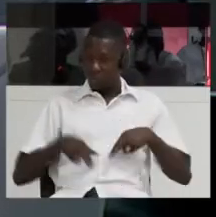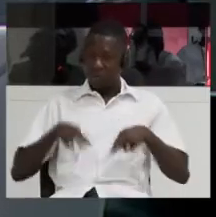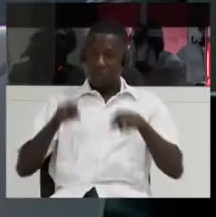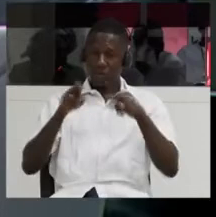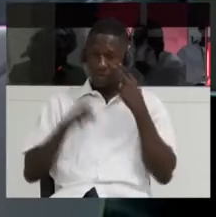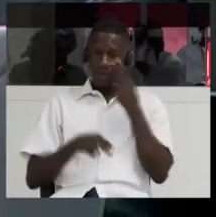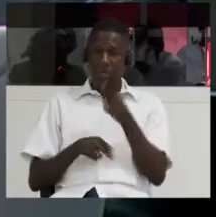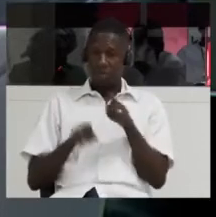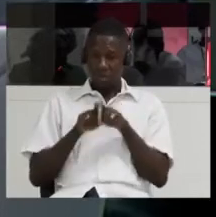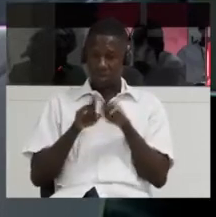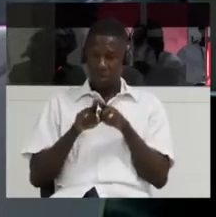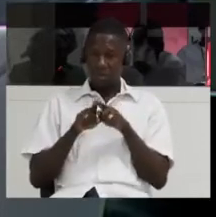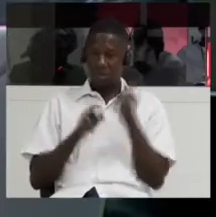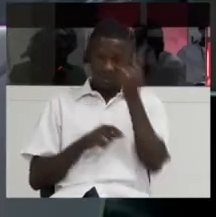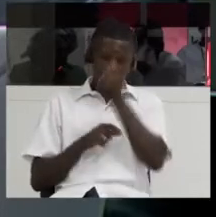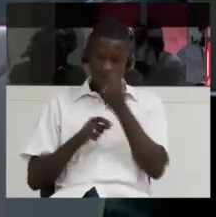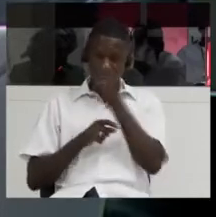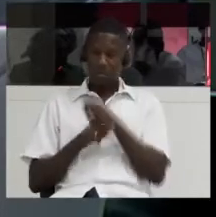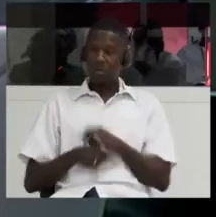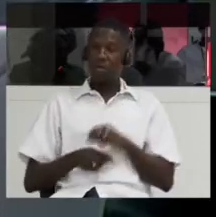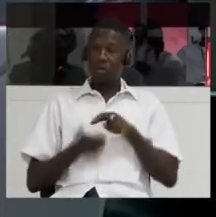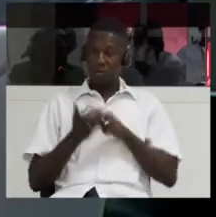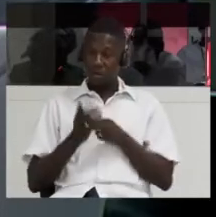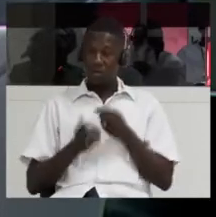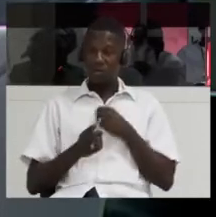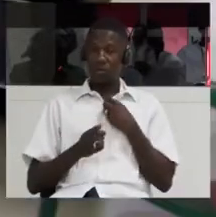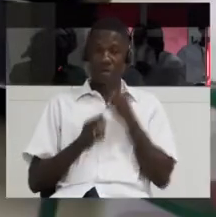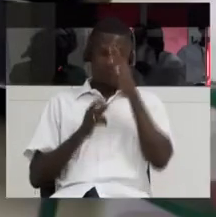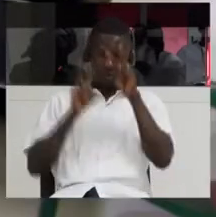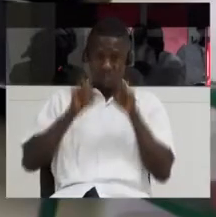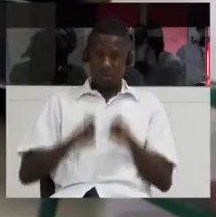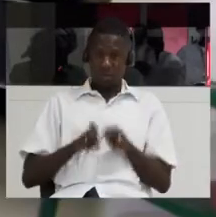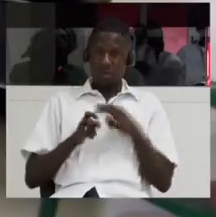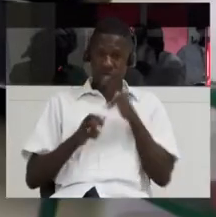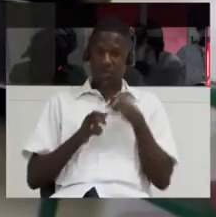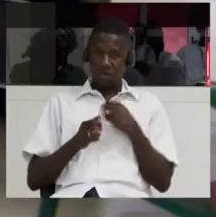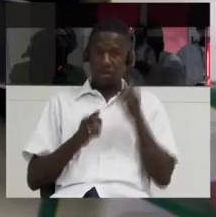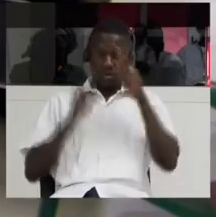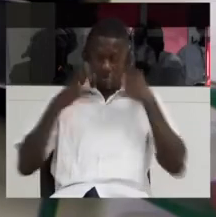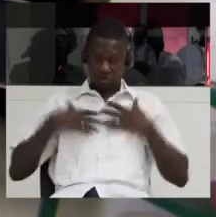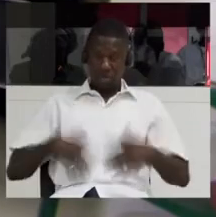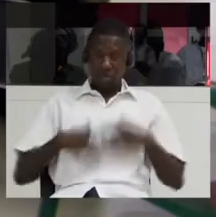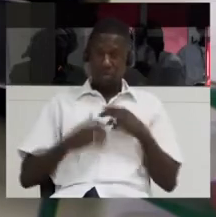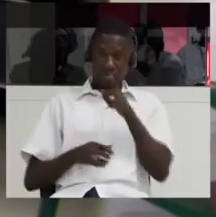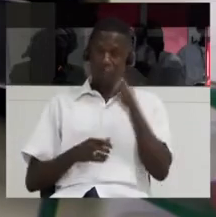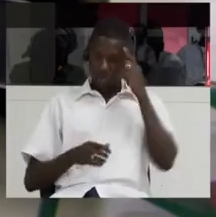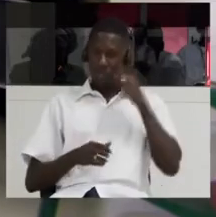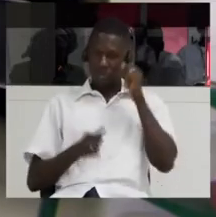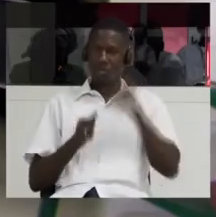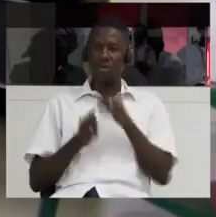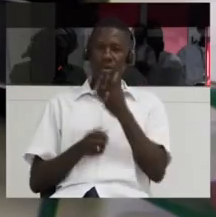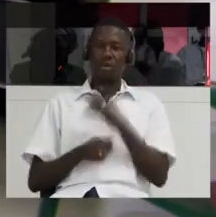darkness. You know, in the darkness, if you see an object, especially a human being, you will know that there is something there. So we saw